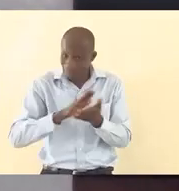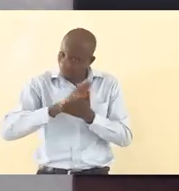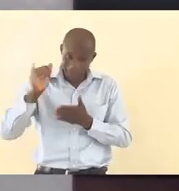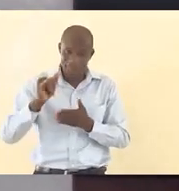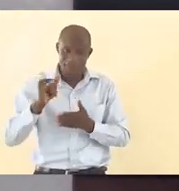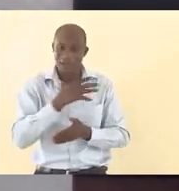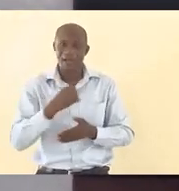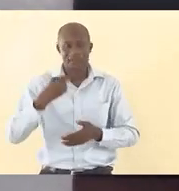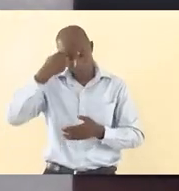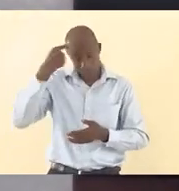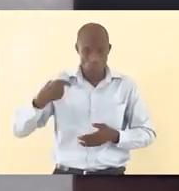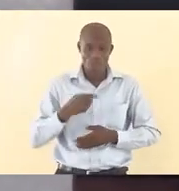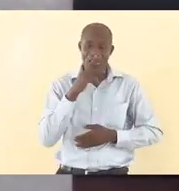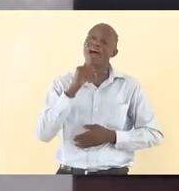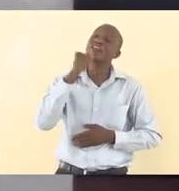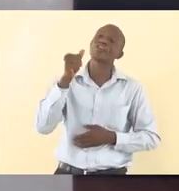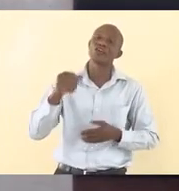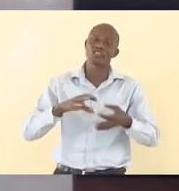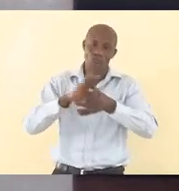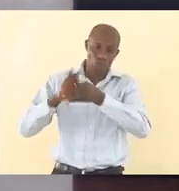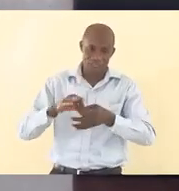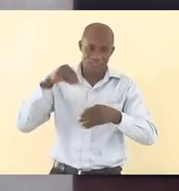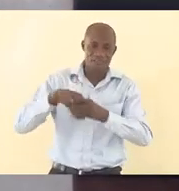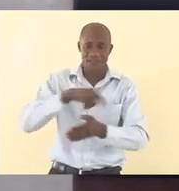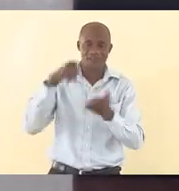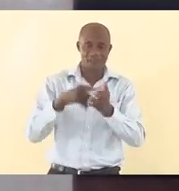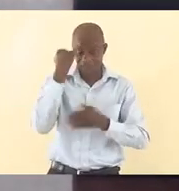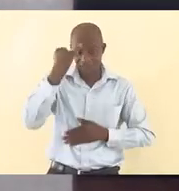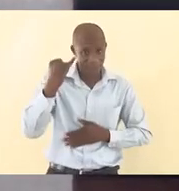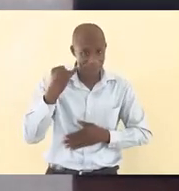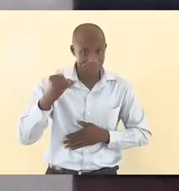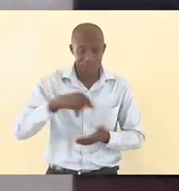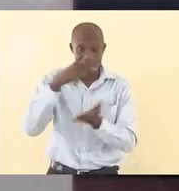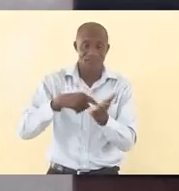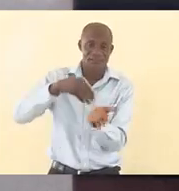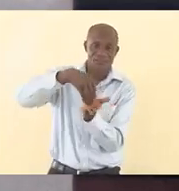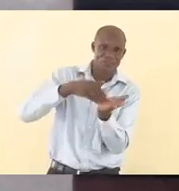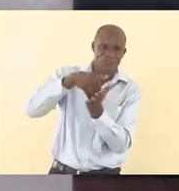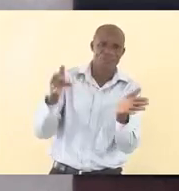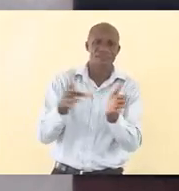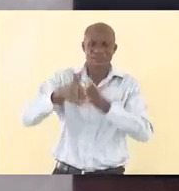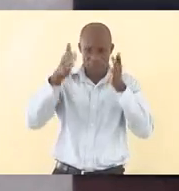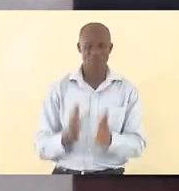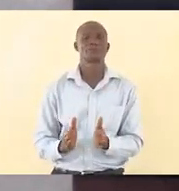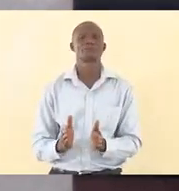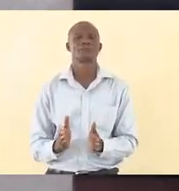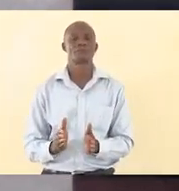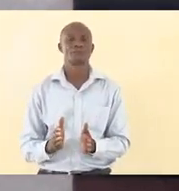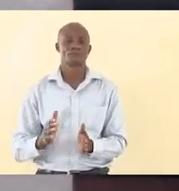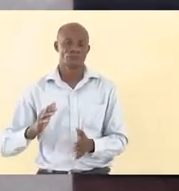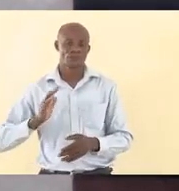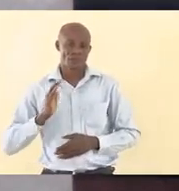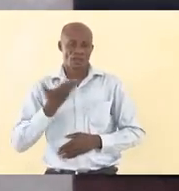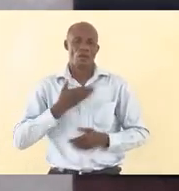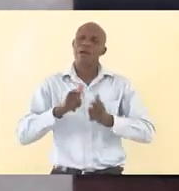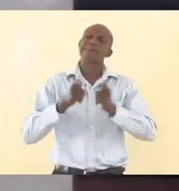And because we are not united in this idea, this is the weakness of Christians. Do you understand? Our greatest weakness